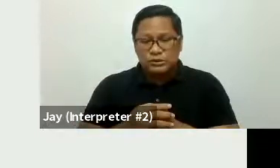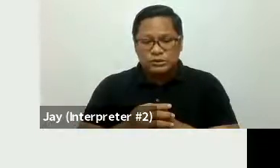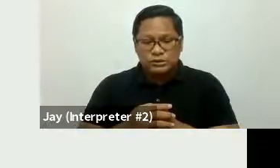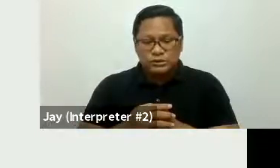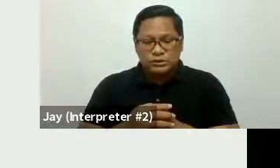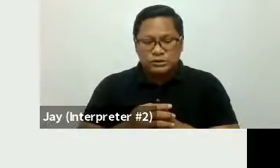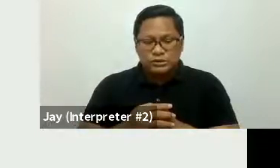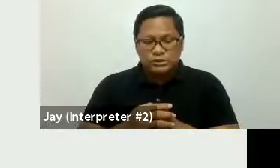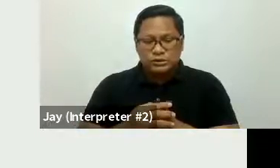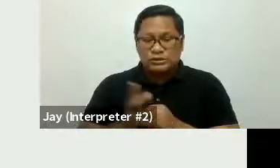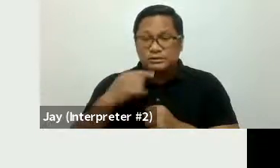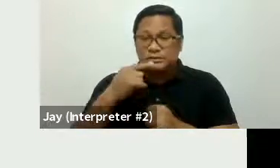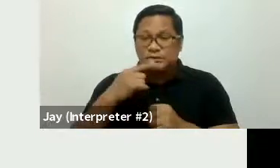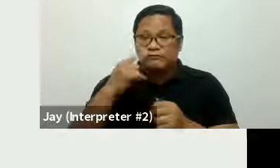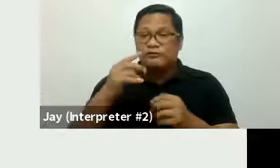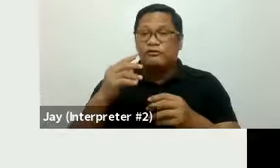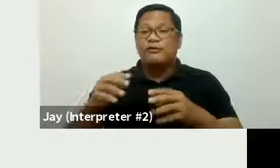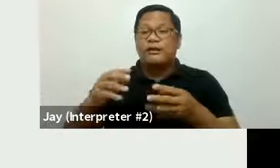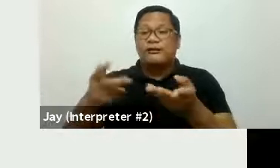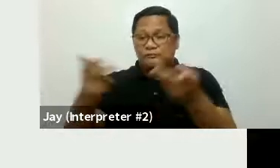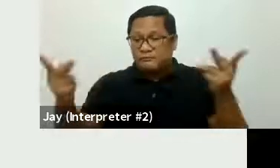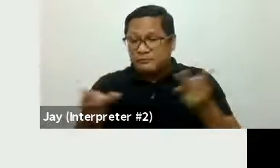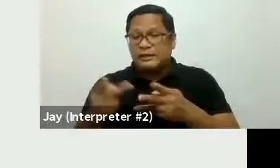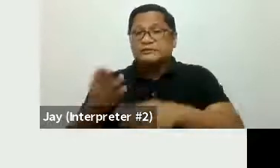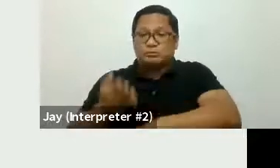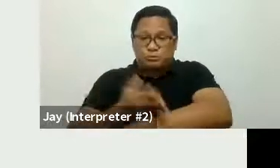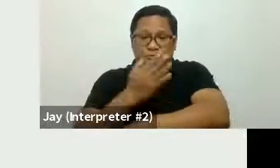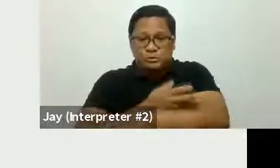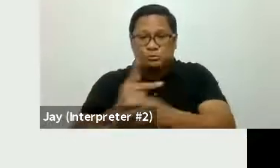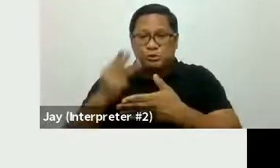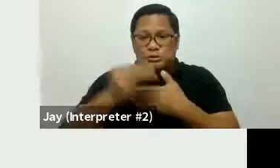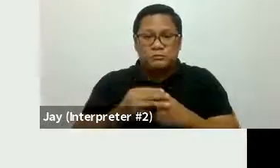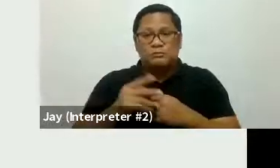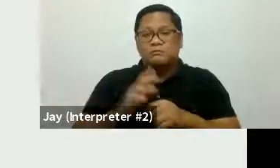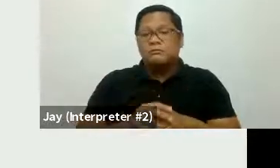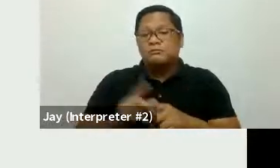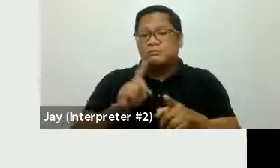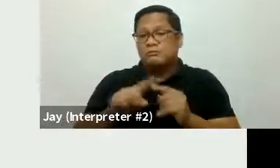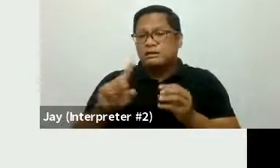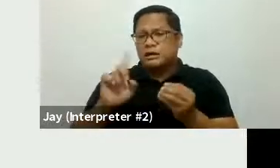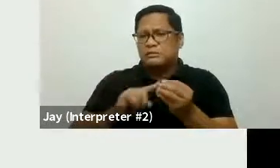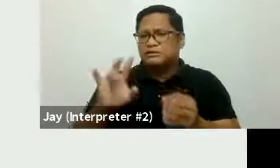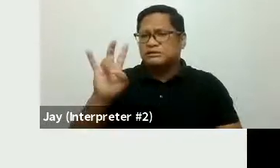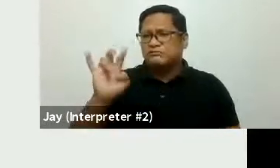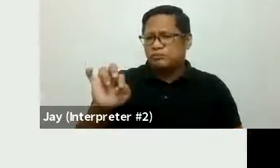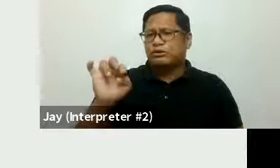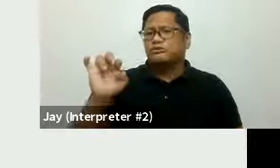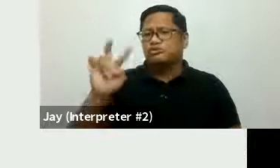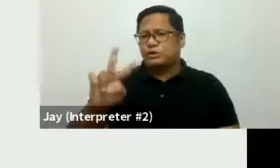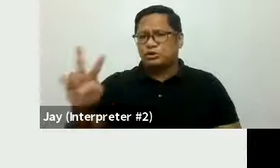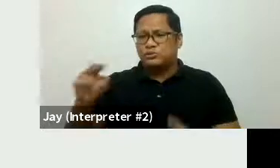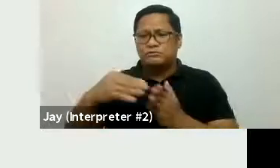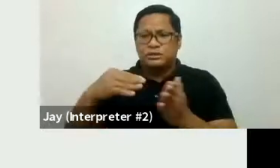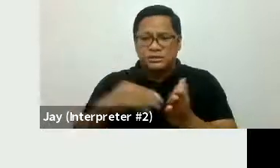health facility enhancement program. But what was approved indicatively is around 7 billion, of which